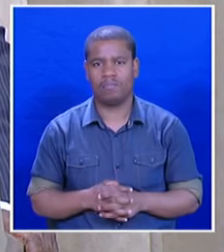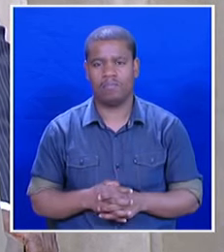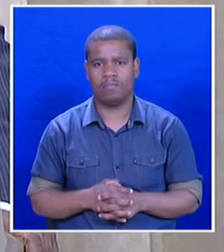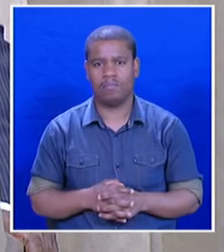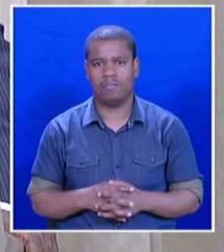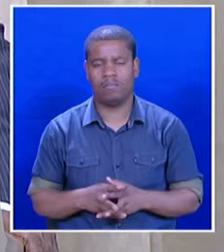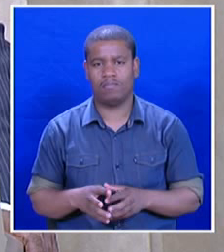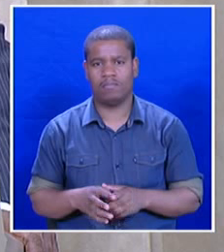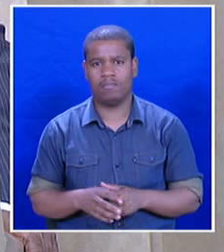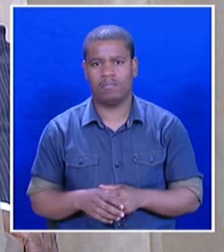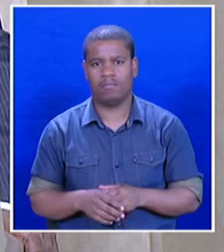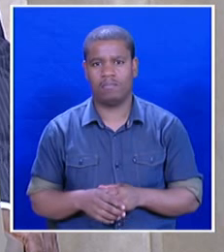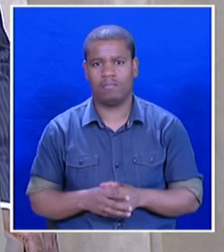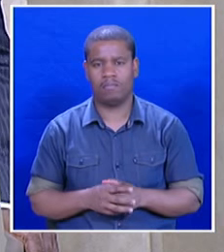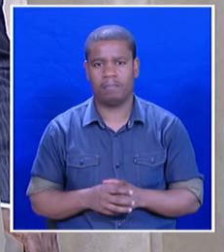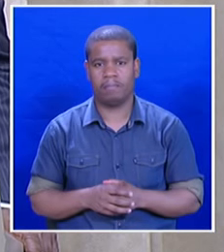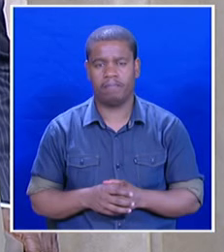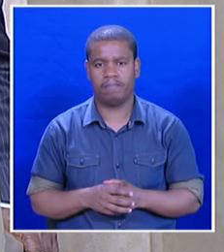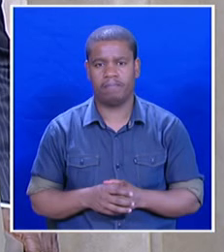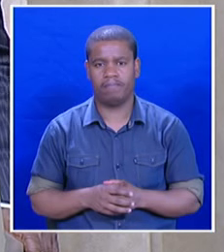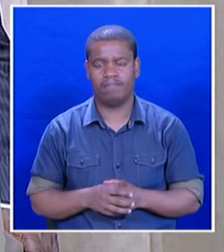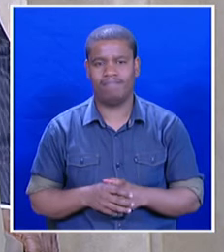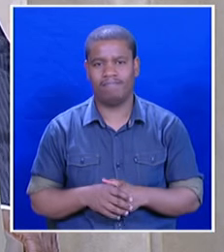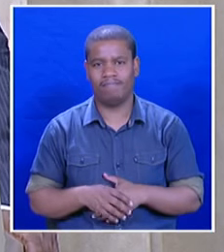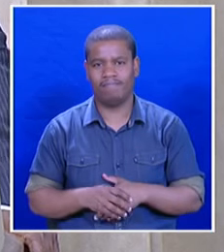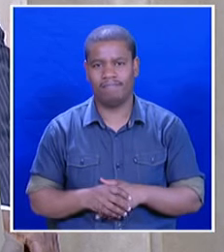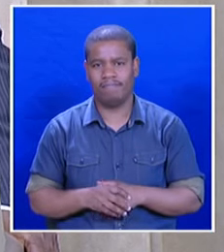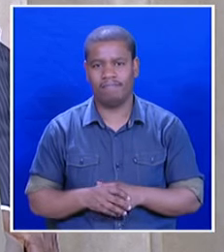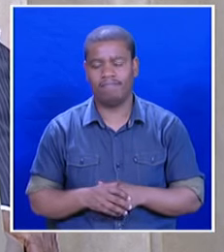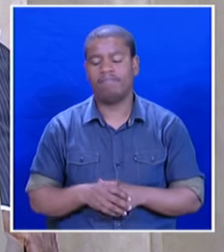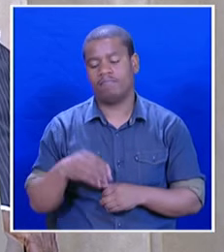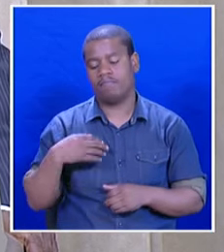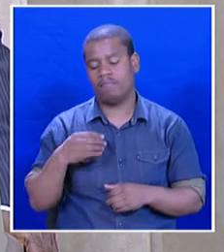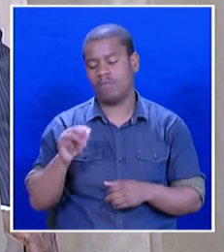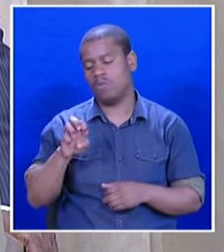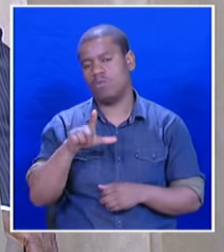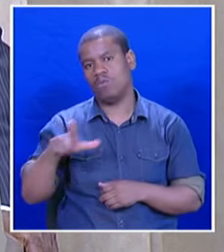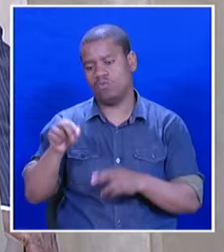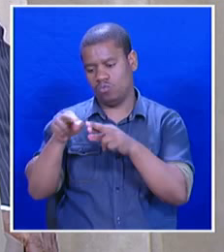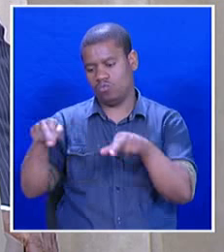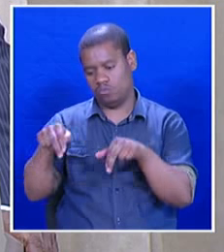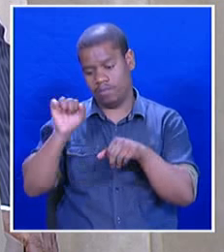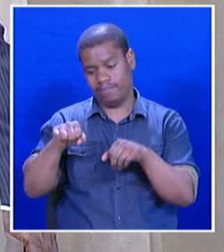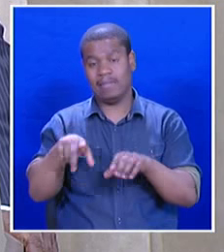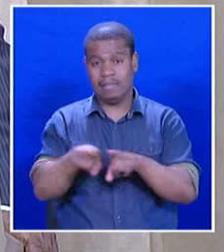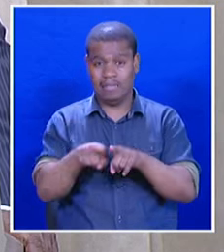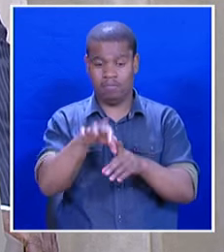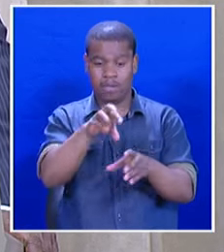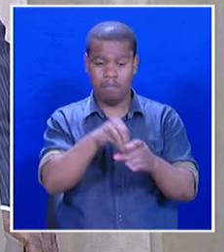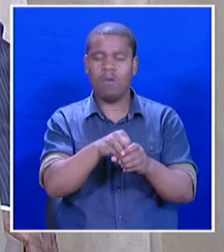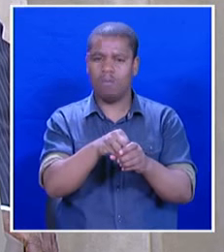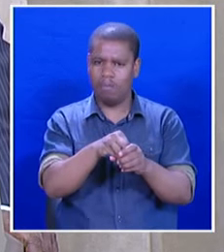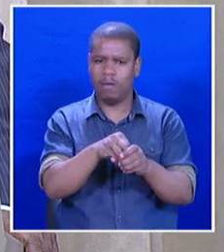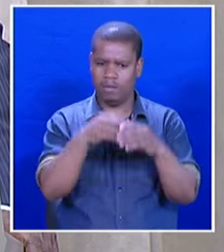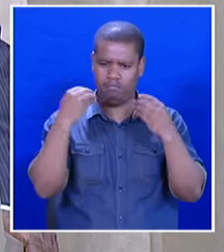to successful demand-side management proposals. The War Room has also been engaging with